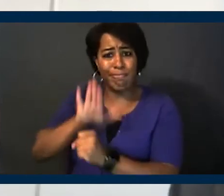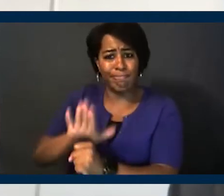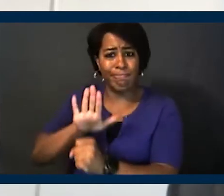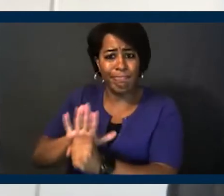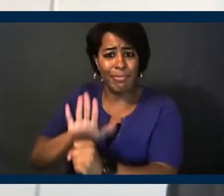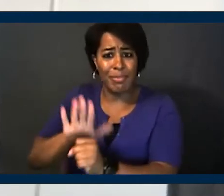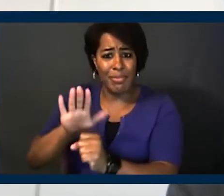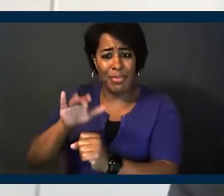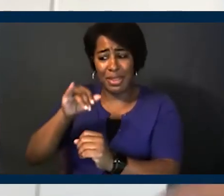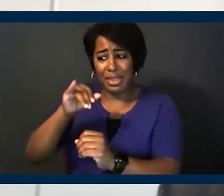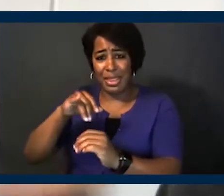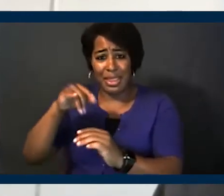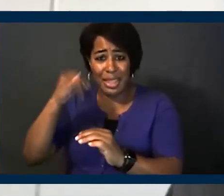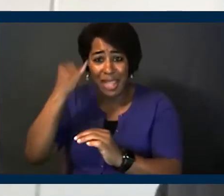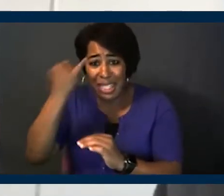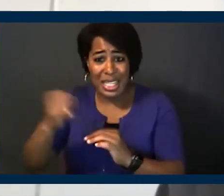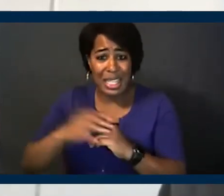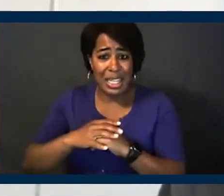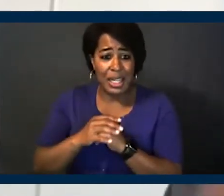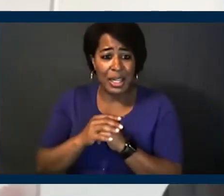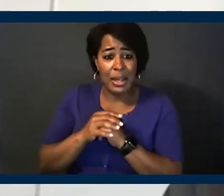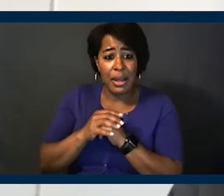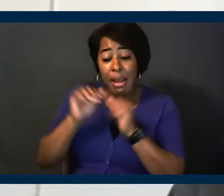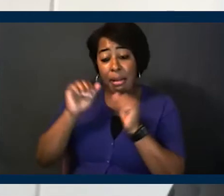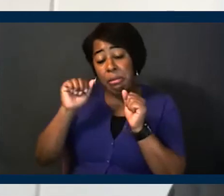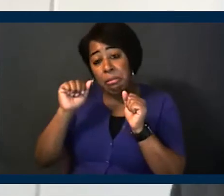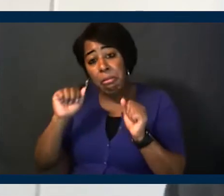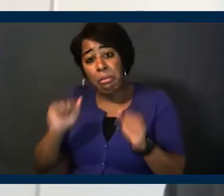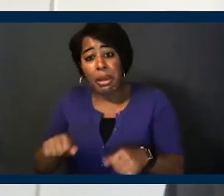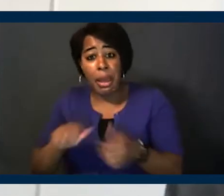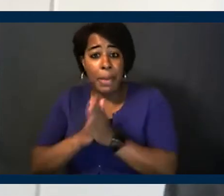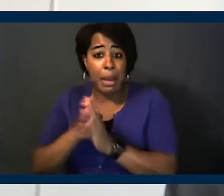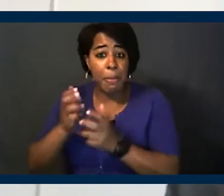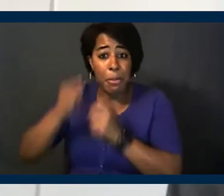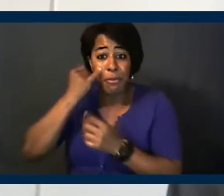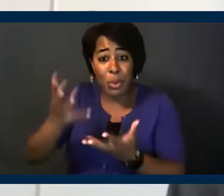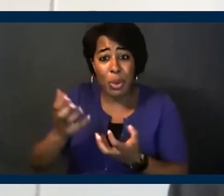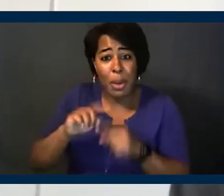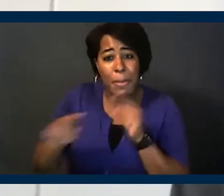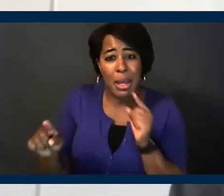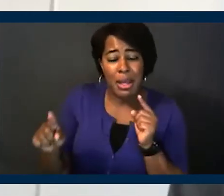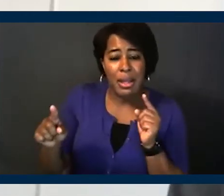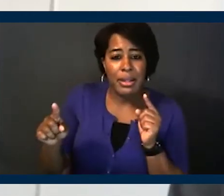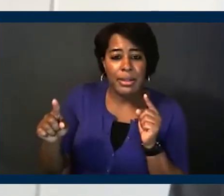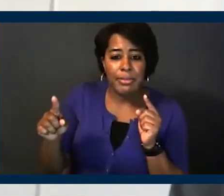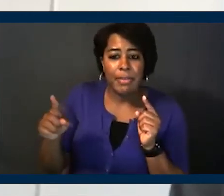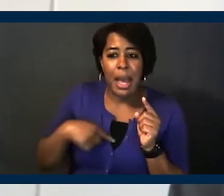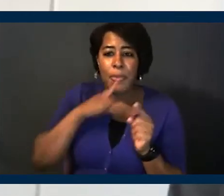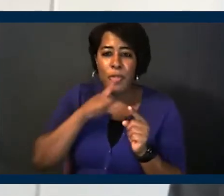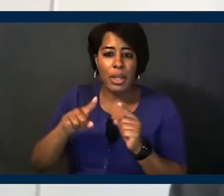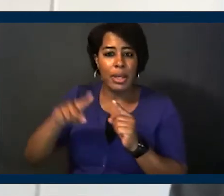that the ideal can become pragmatic if we want it to be so, right? But I'm incredibly optimistic